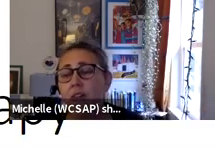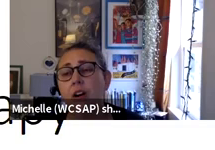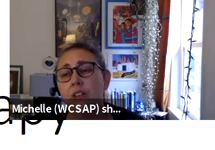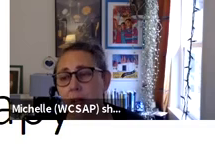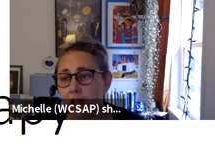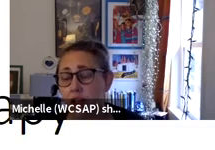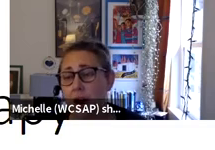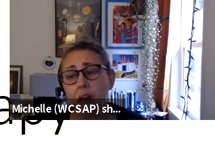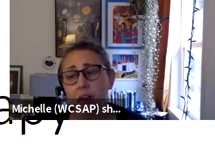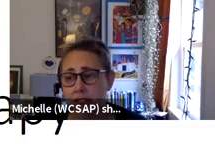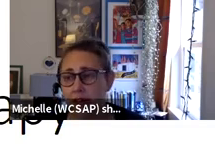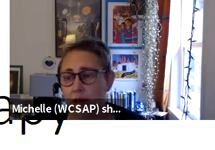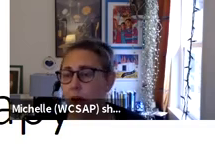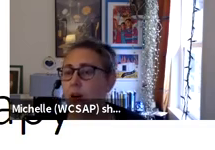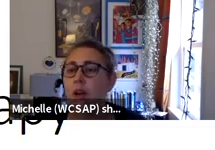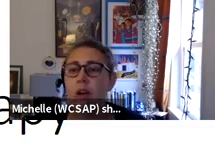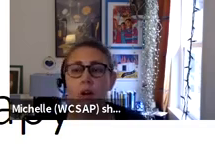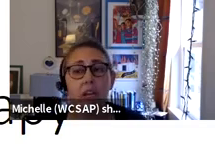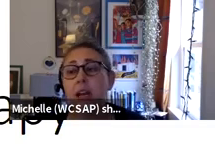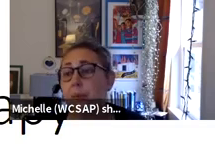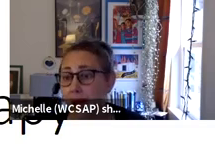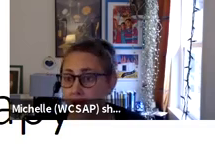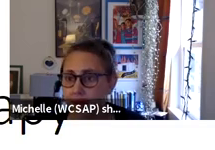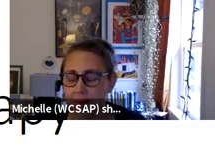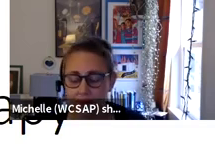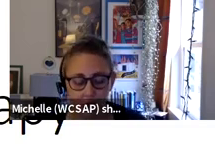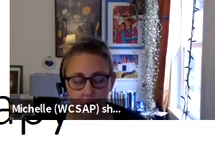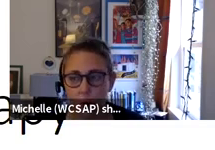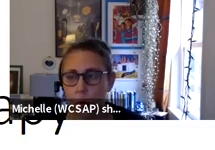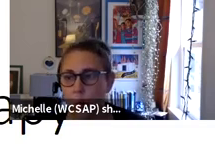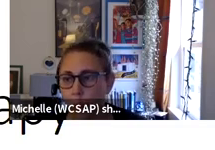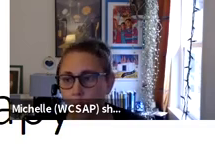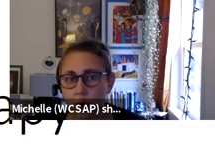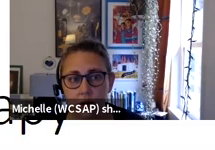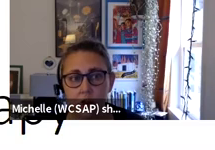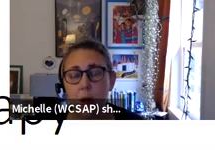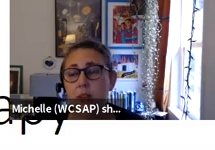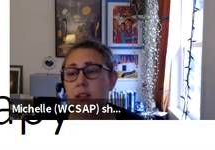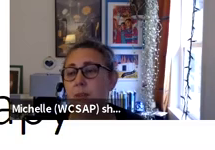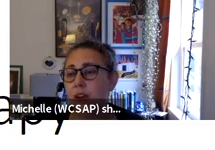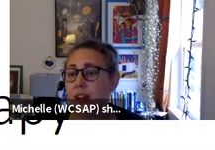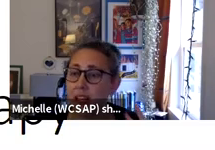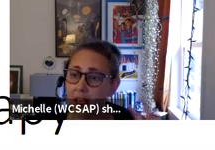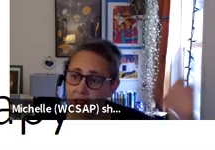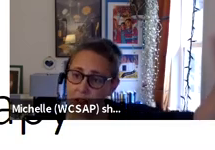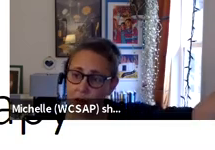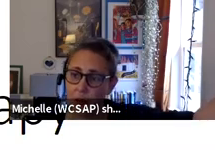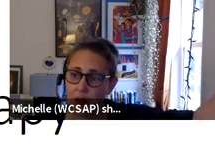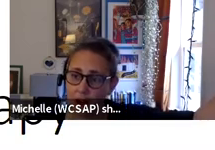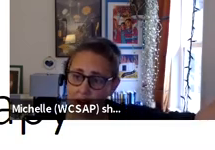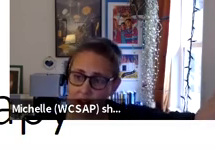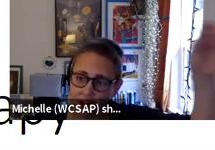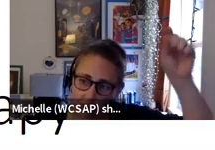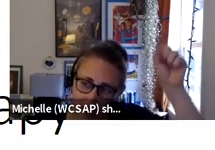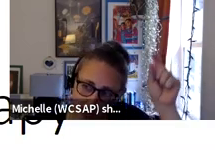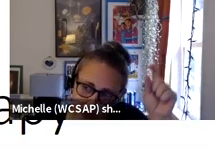you're having a hard time taking a shower every day or getting out of bed. So what are those small steps that are going to get us to you going